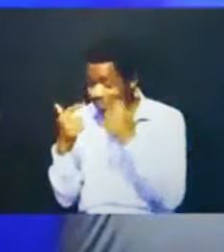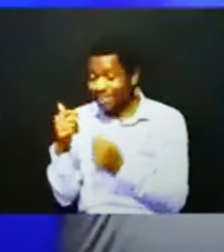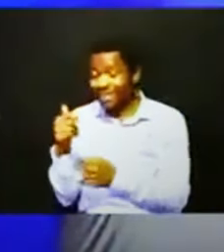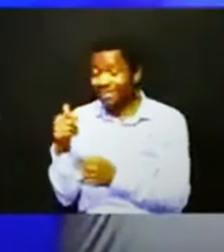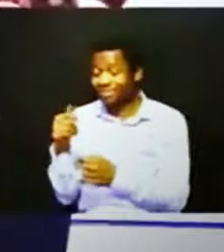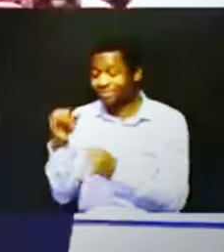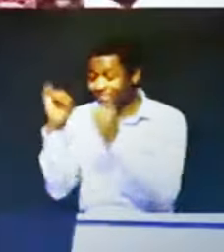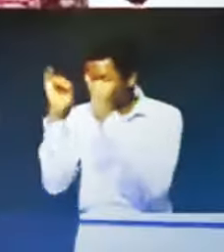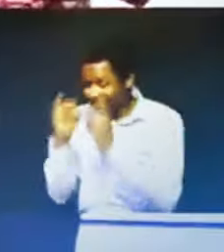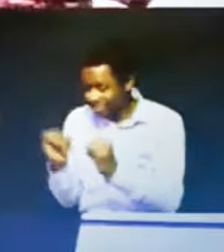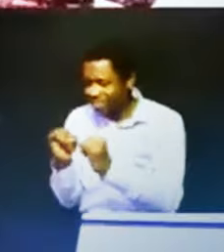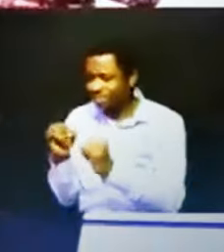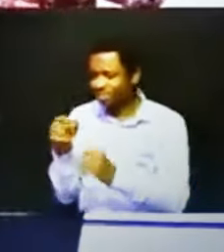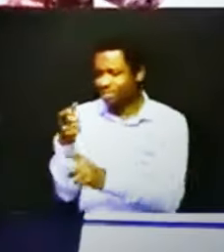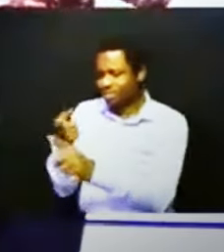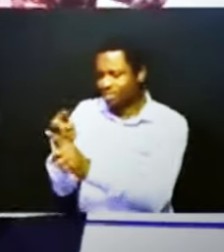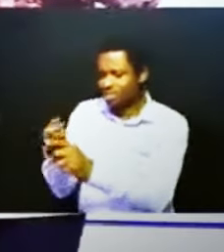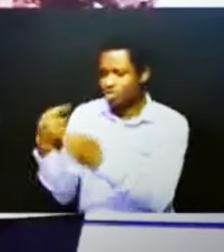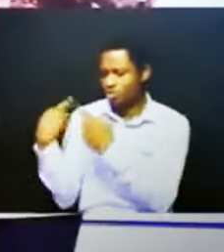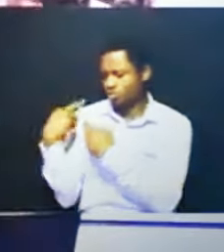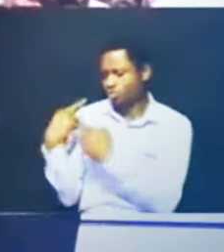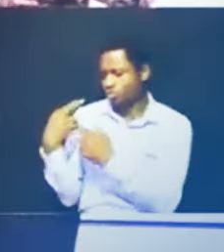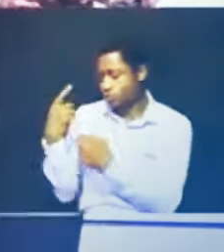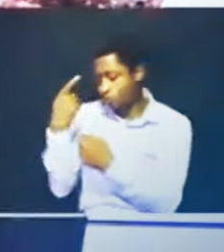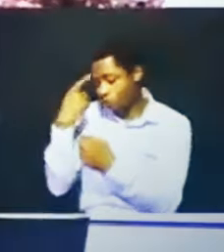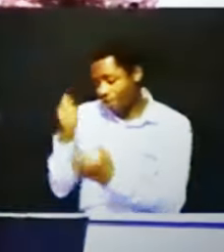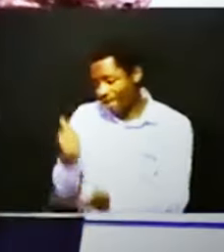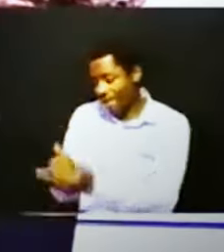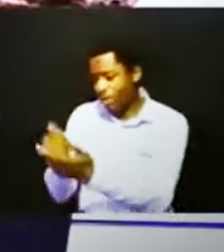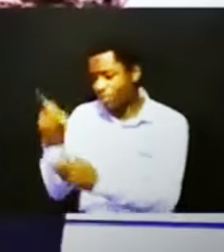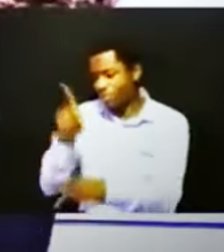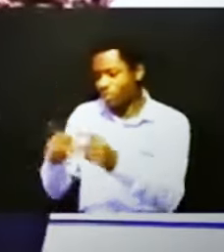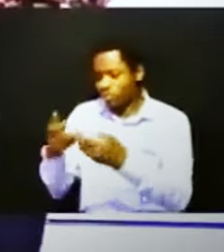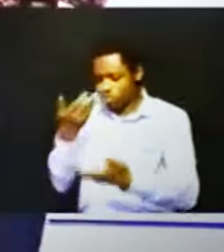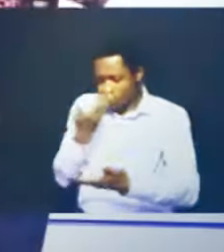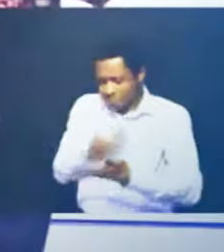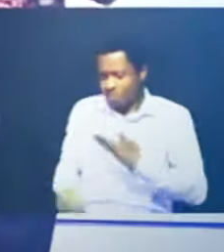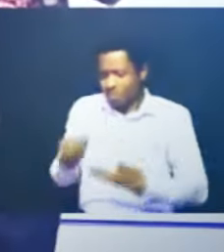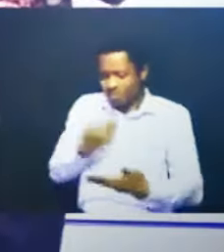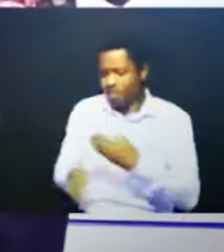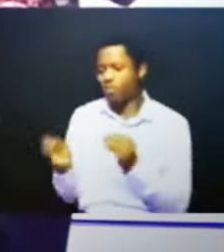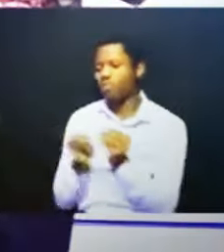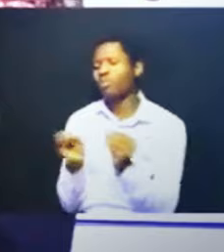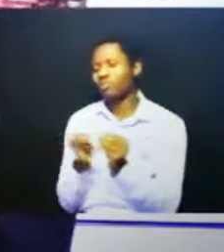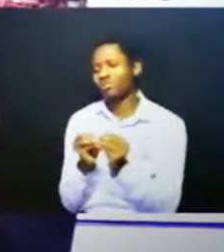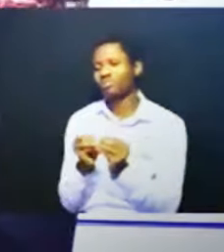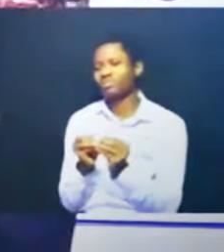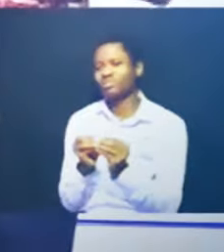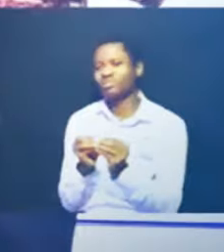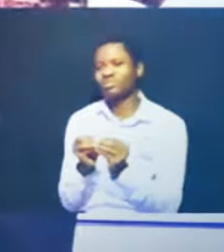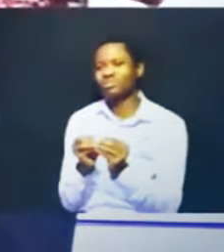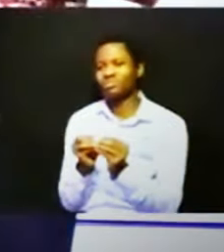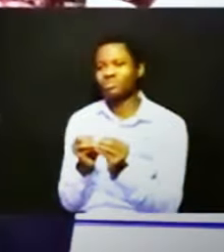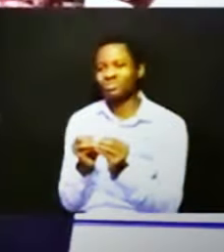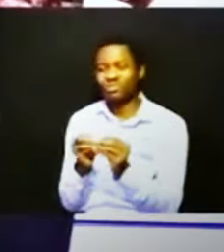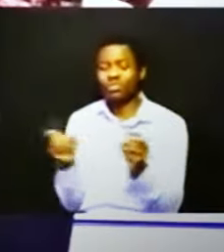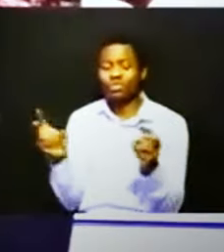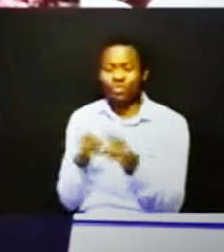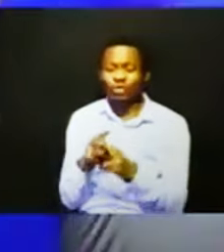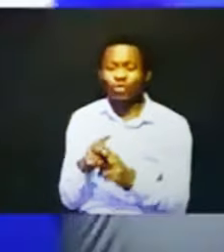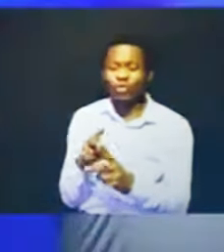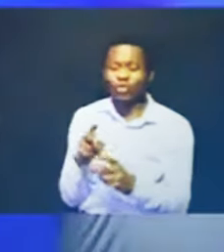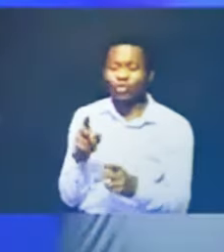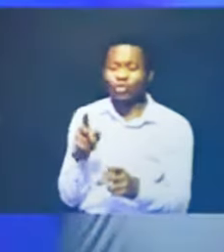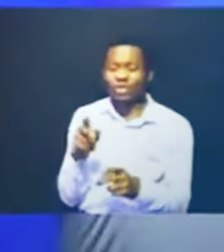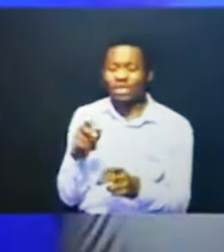se Baal wo we na oye nia otume ma nipa ewo. So they were always tempted to worship the god who would make them